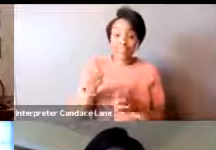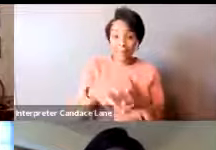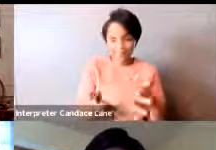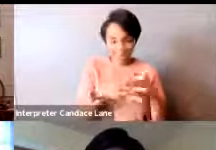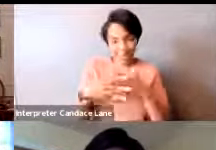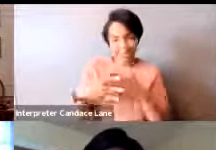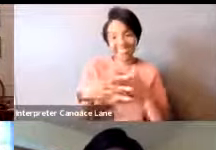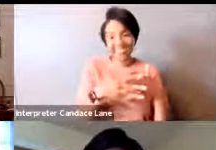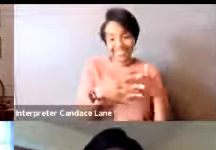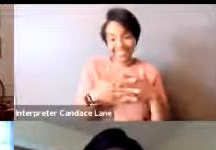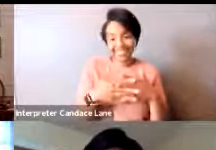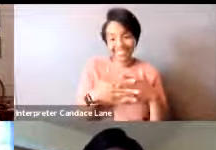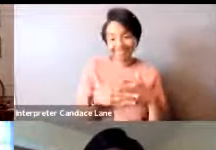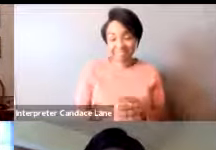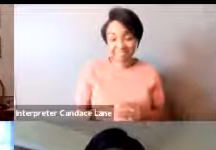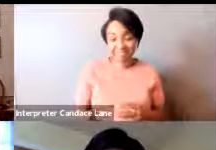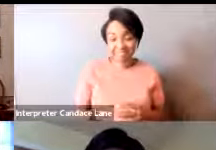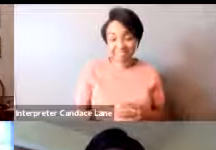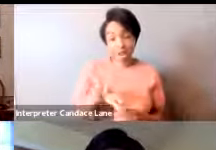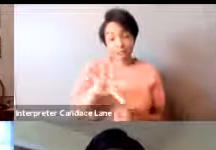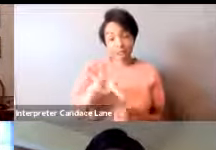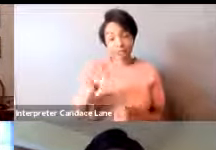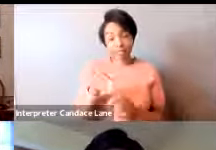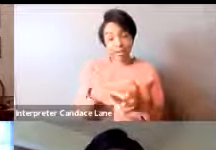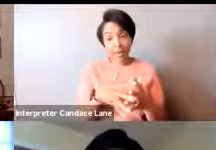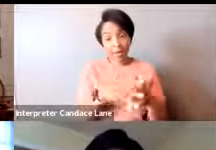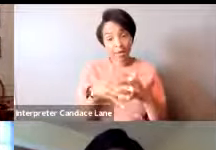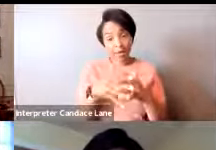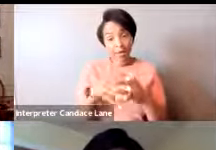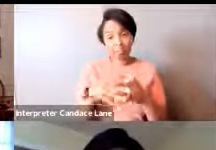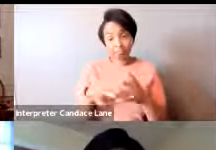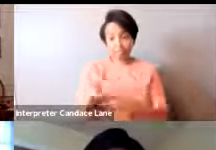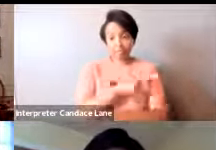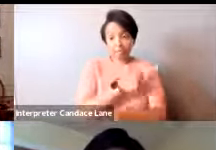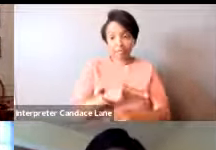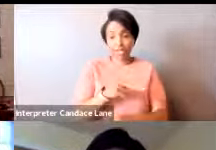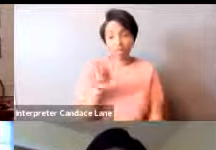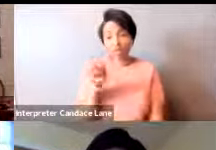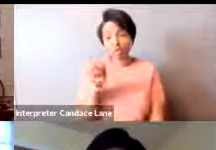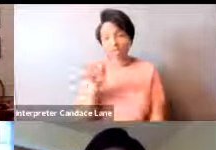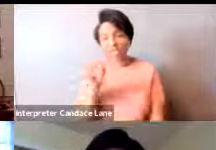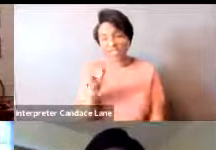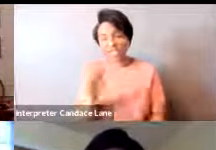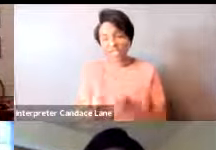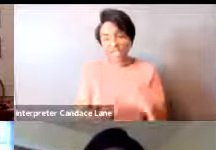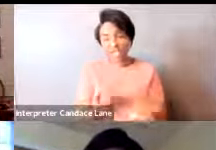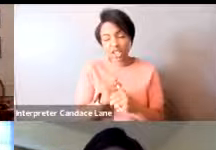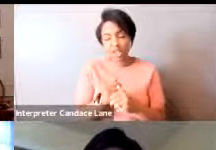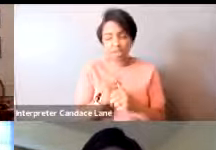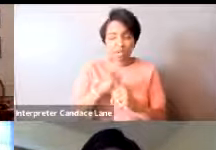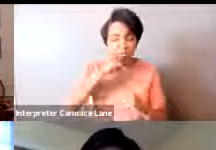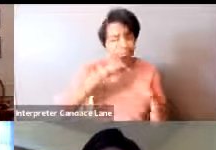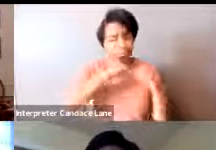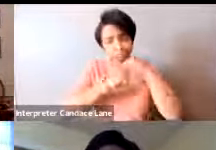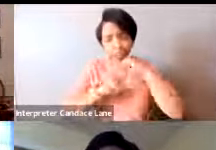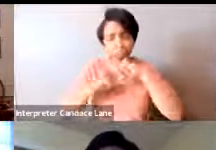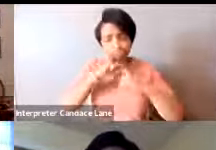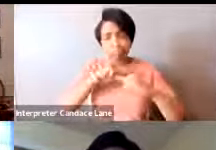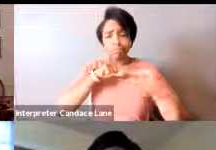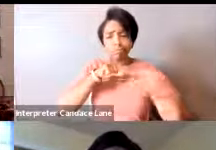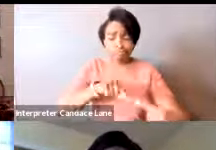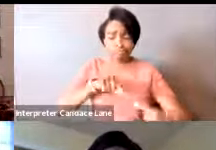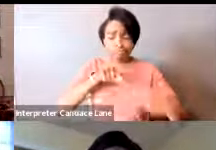anthology, African American Poetry, 250 Years of Struggle and Song, edited by Kevin Young.